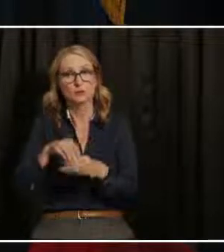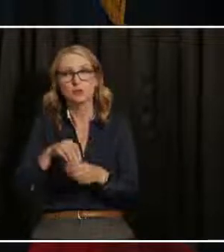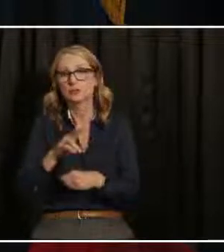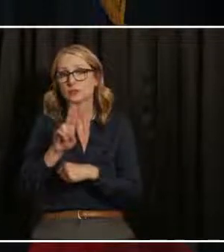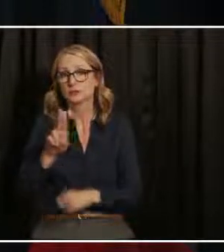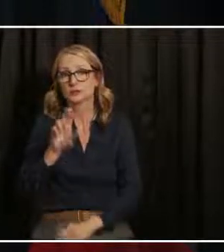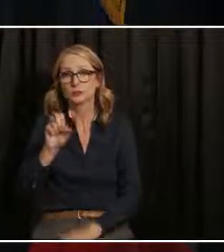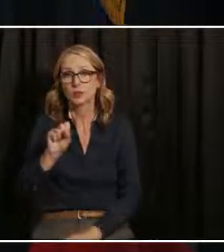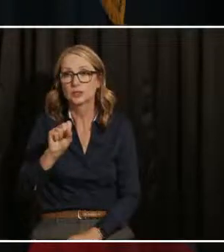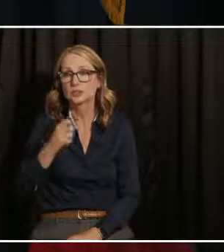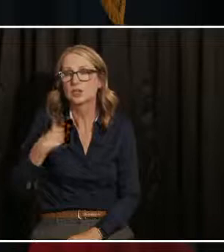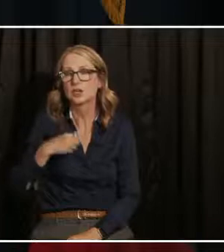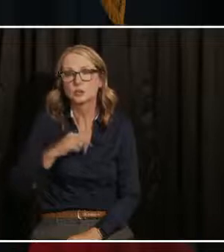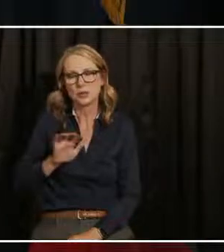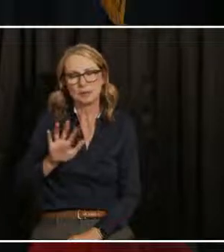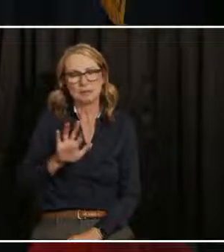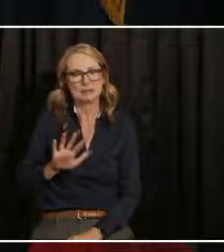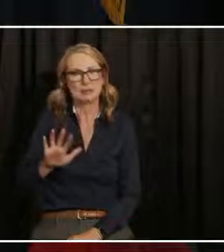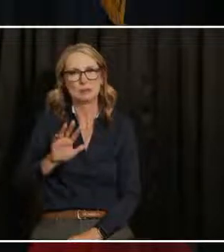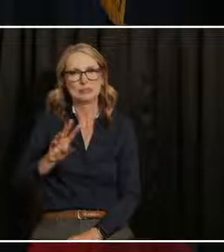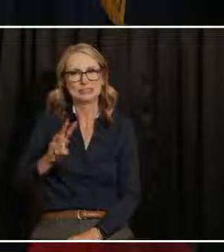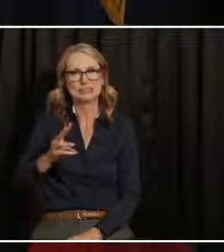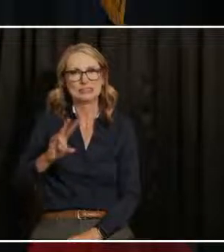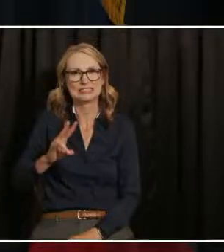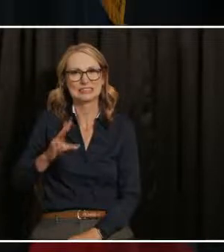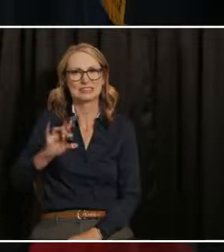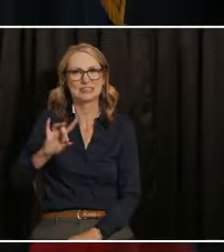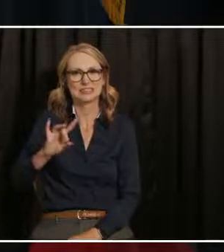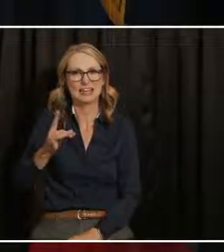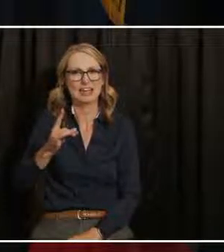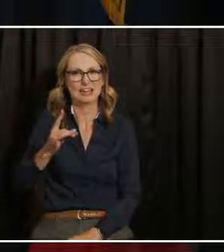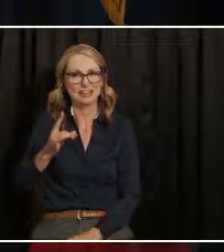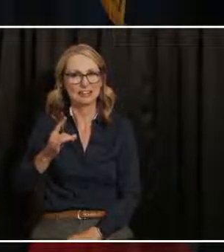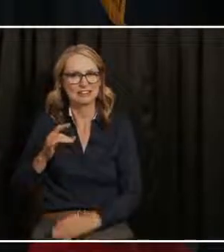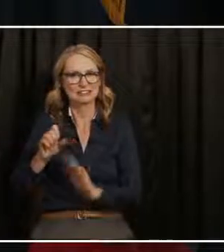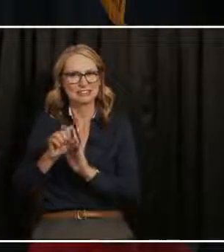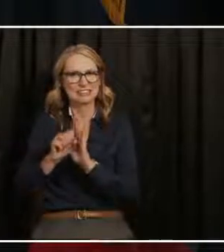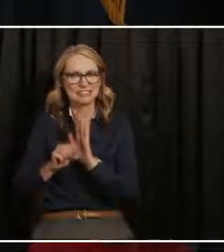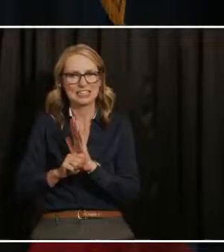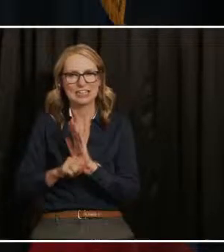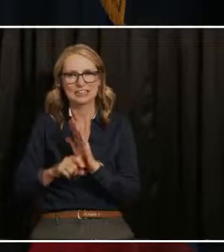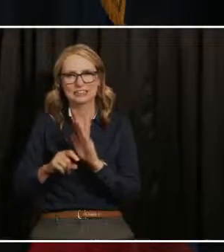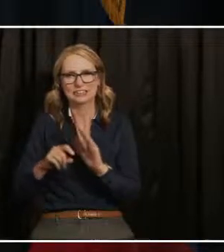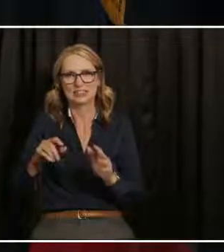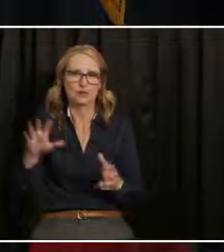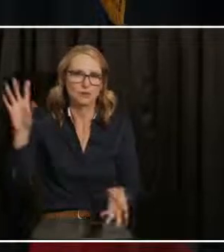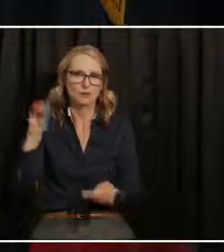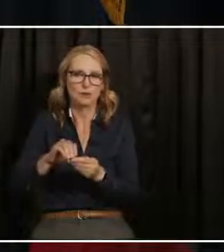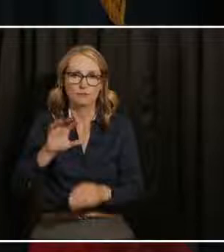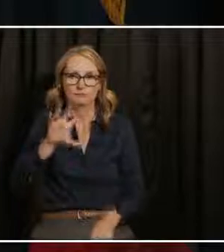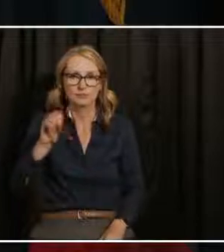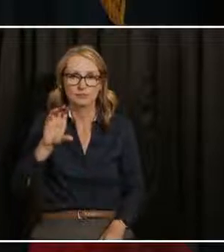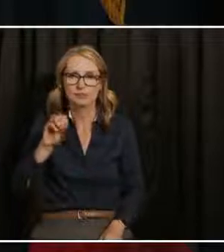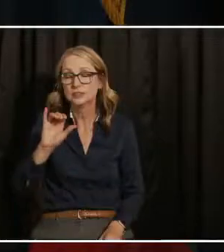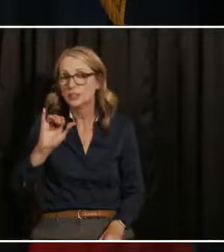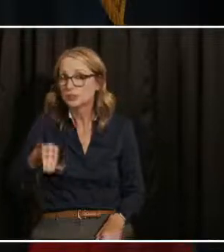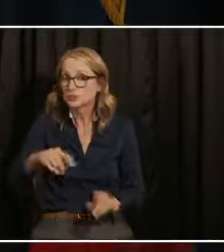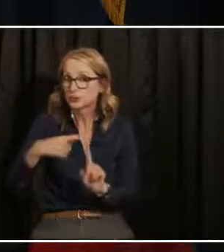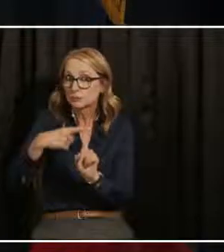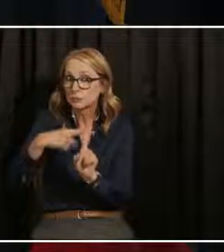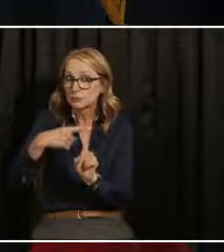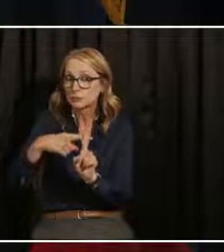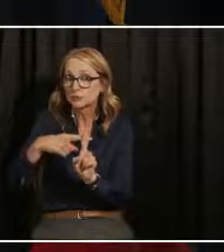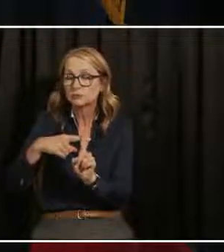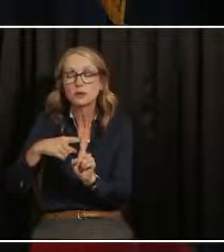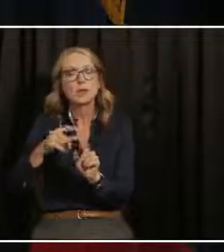5th, 6th, 7th, 8th. We've been in that lowest 10 states for some time, which is good news. But the best way to stay that way is to